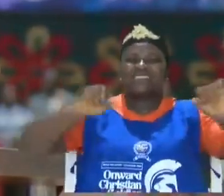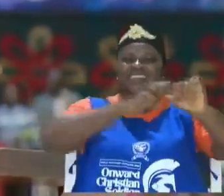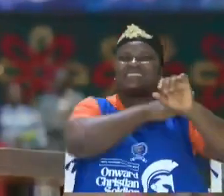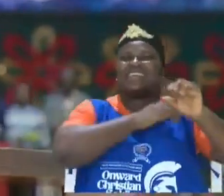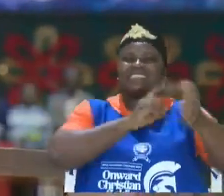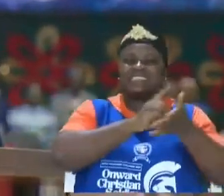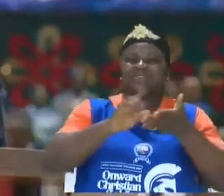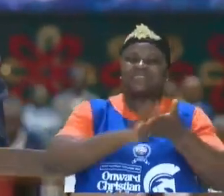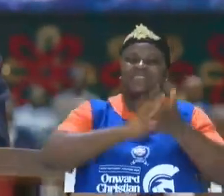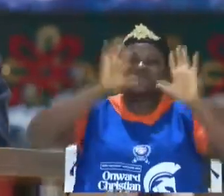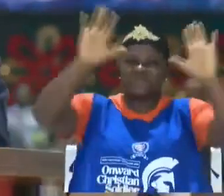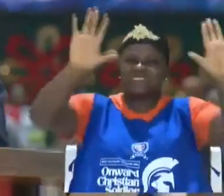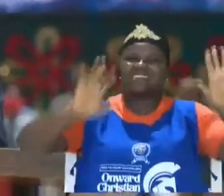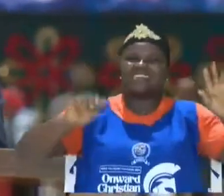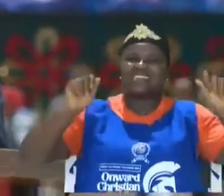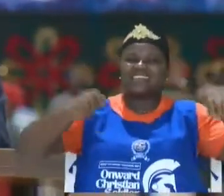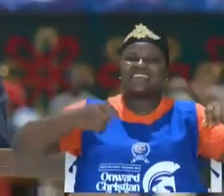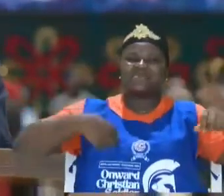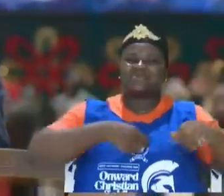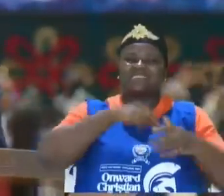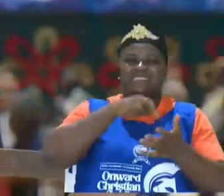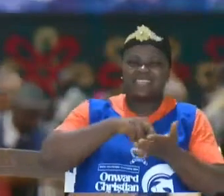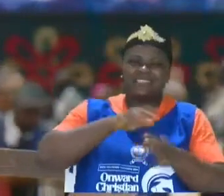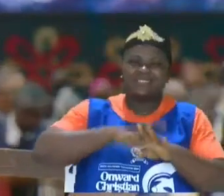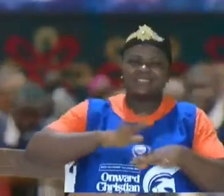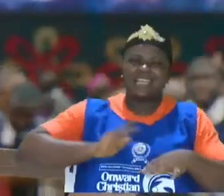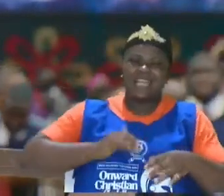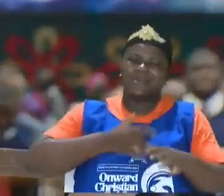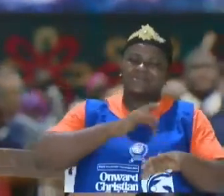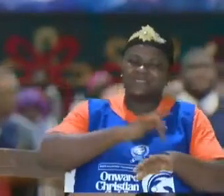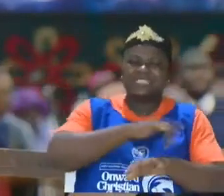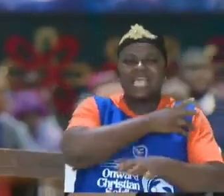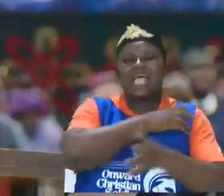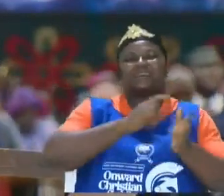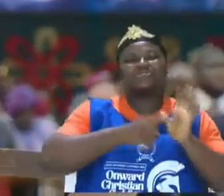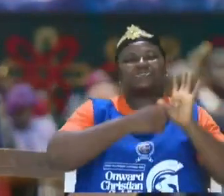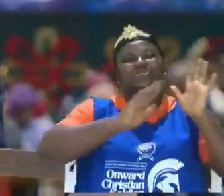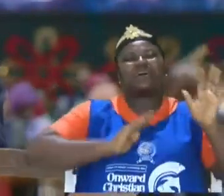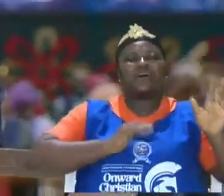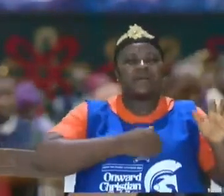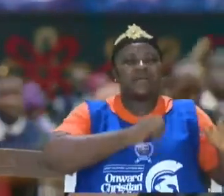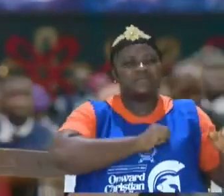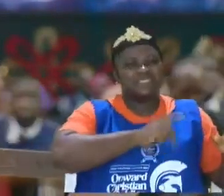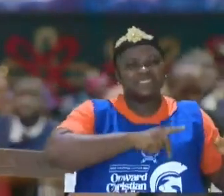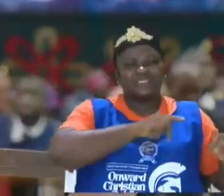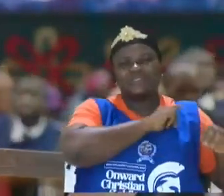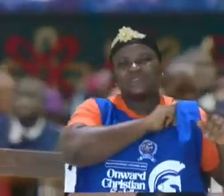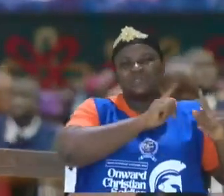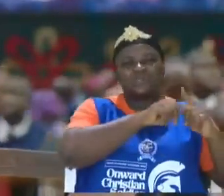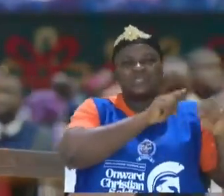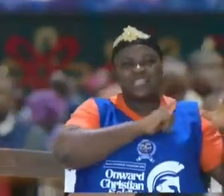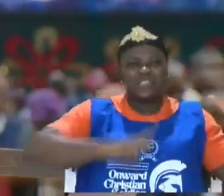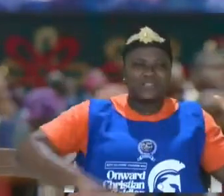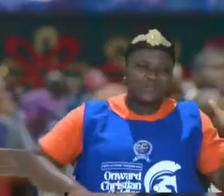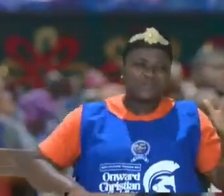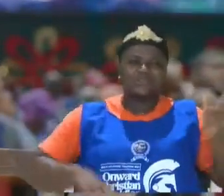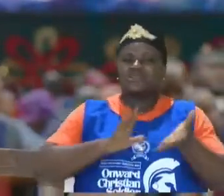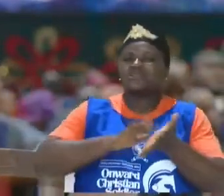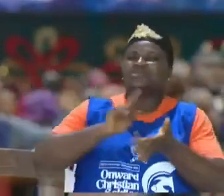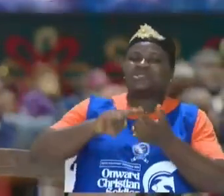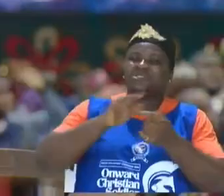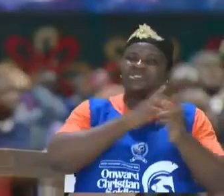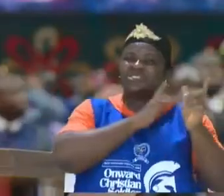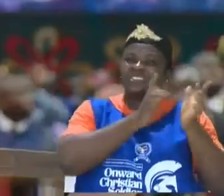wonders. Can we rise on our faith and show our appreciation to the Lord? Wave to Jesus and shout, thank